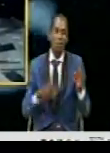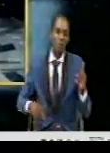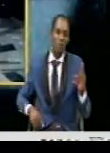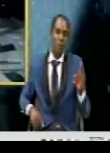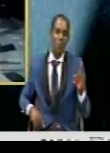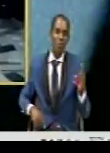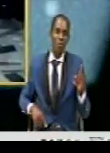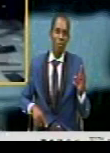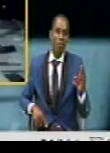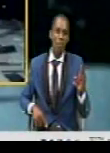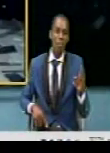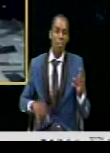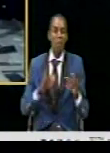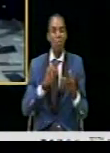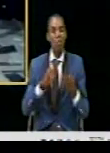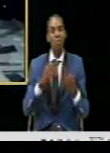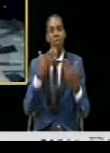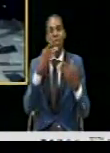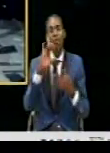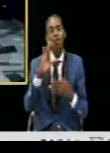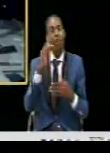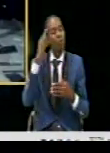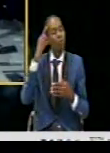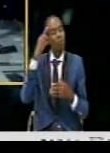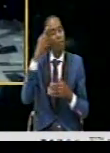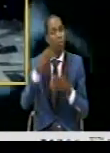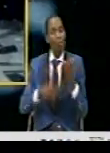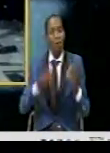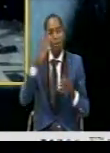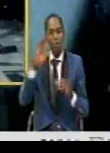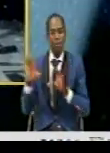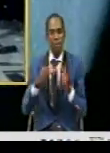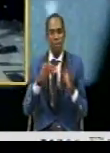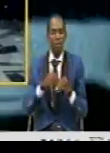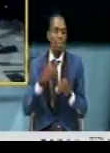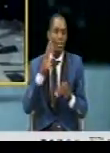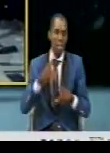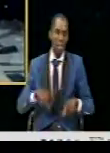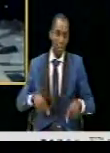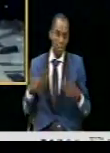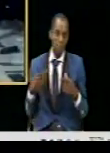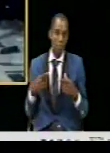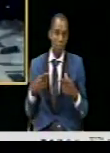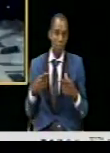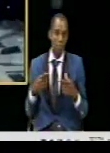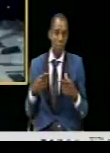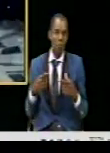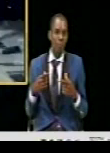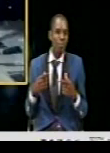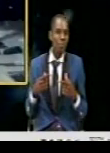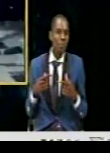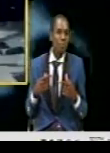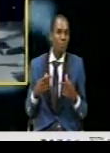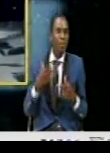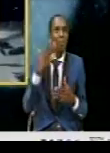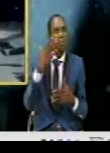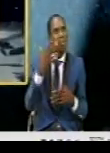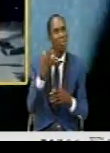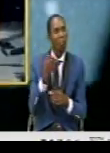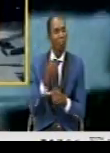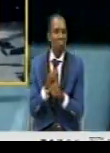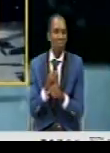from Benin City, Edo State. Praise the Lord. So I want to thank God for what God do for my life,